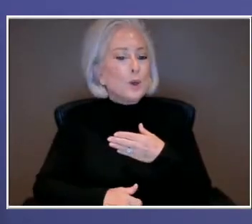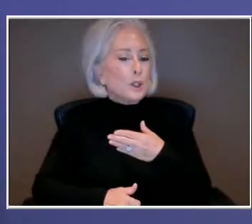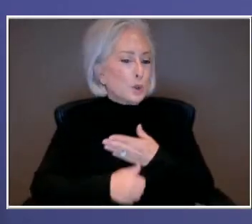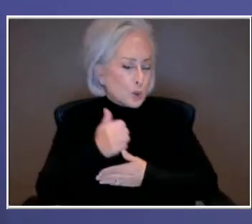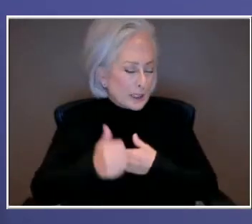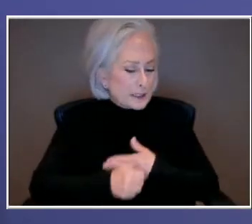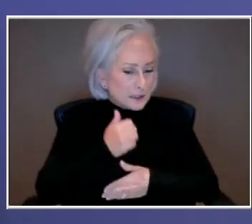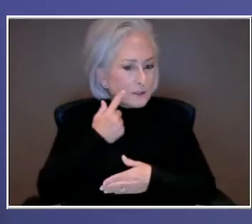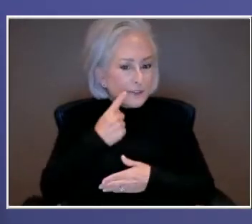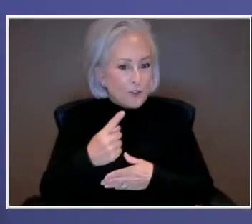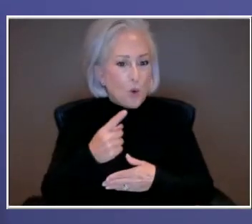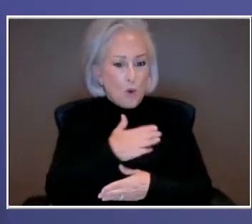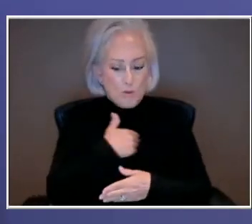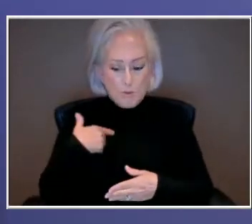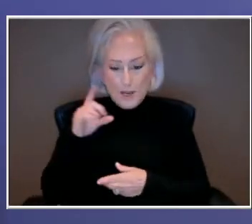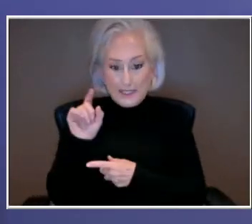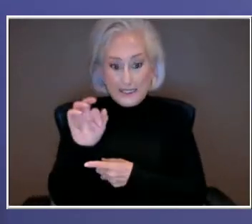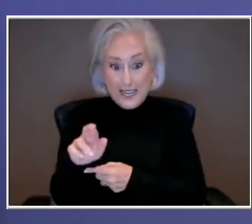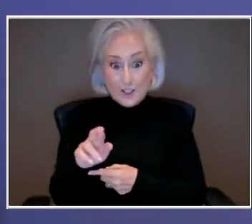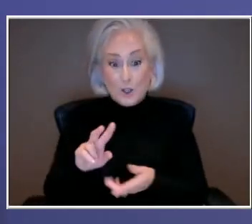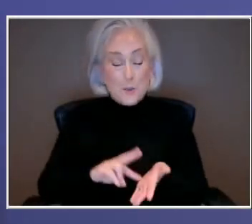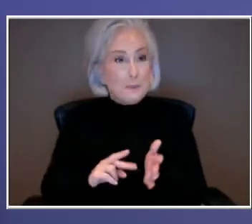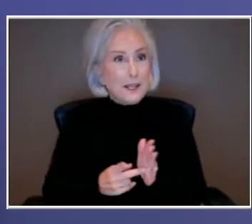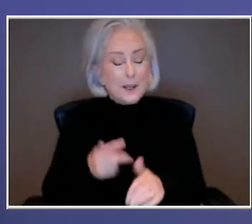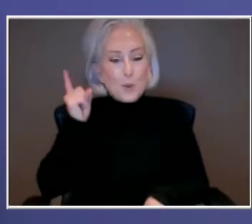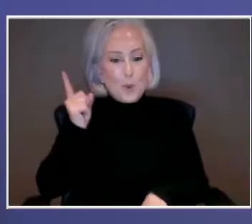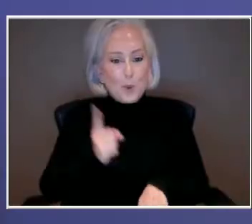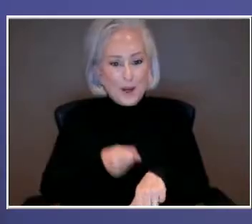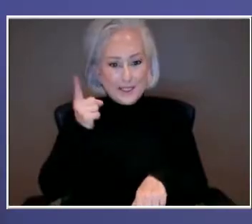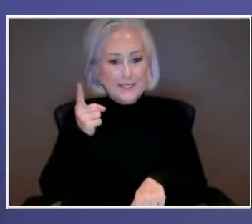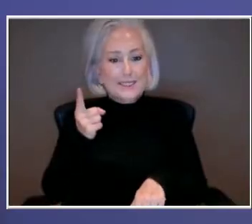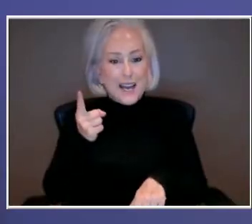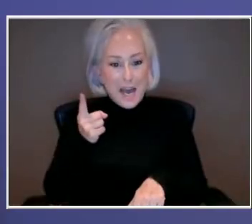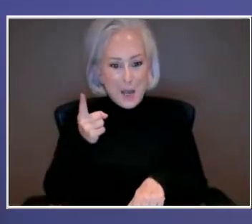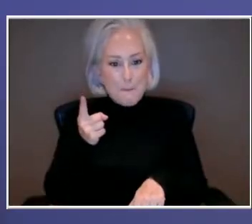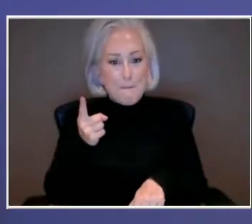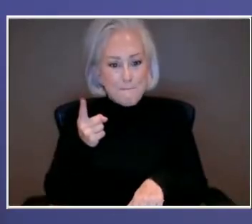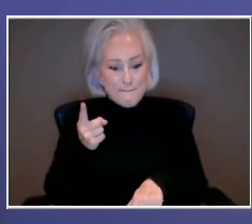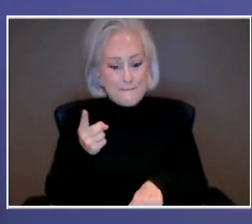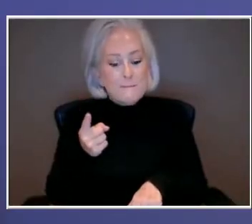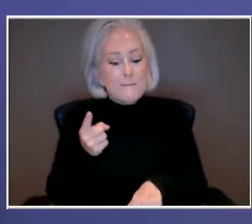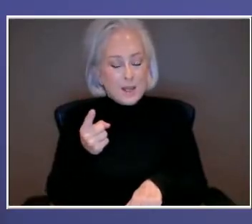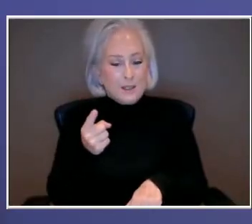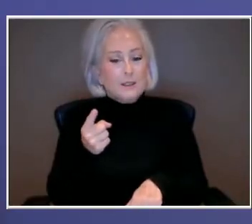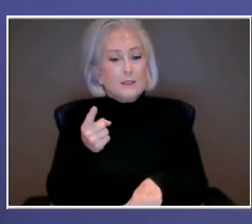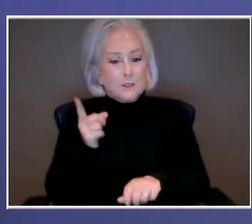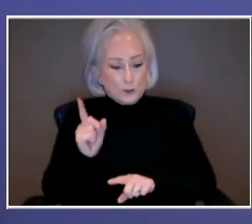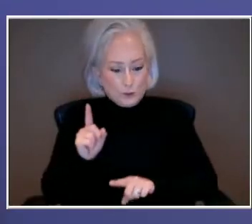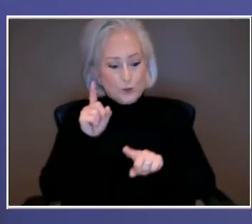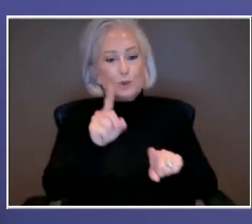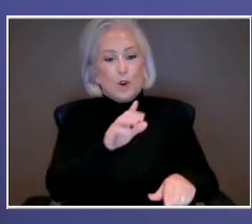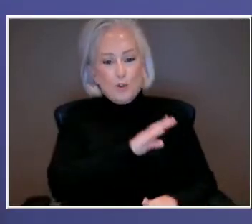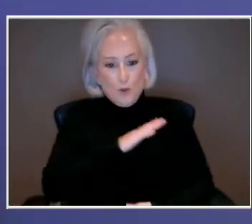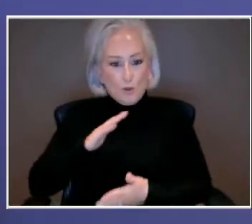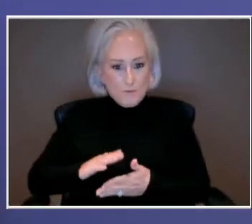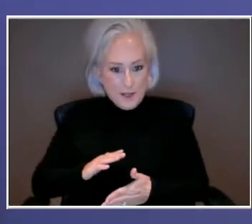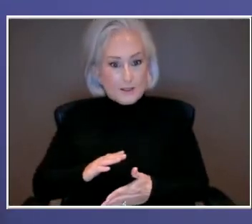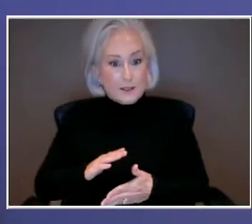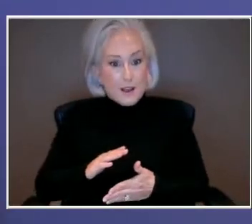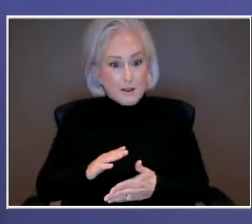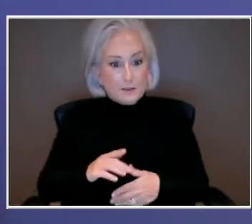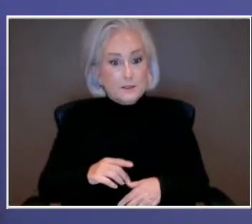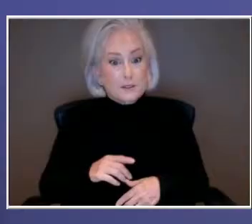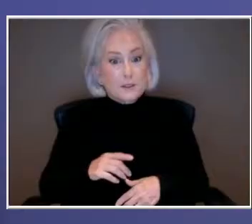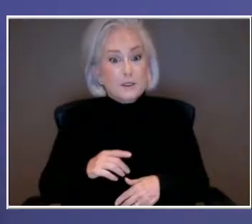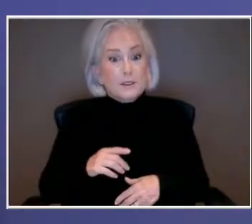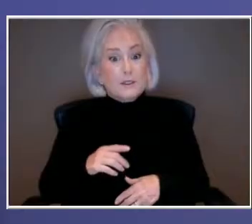one trip to radiology, the radiologist could tell you as part of your screening mammogram, hey, maybe you ought to get